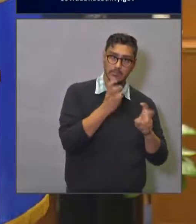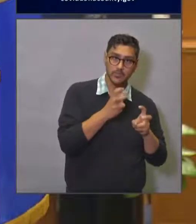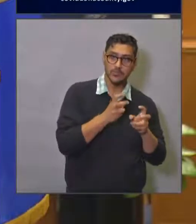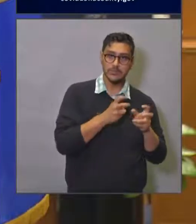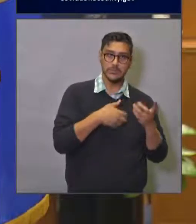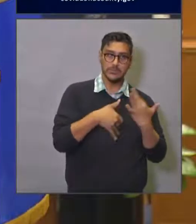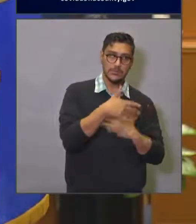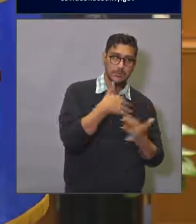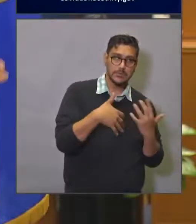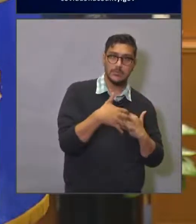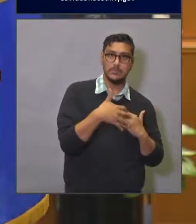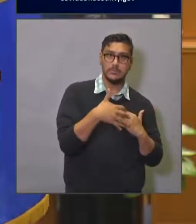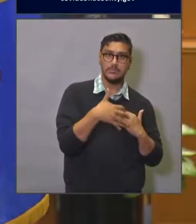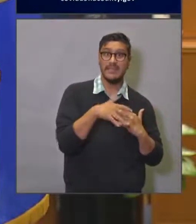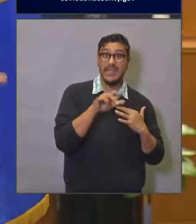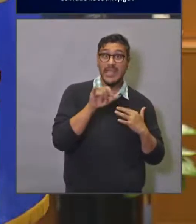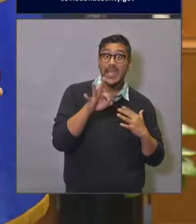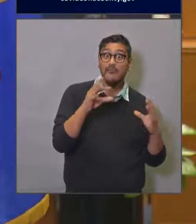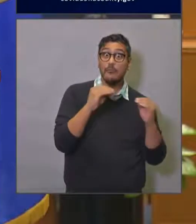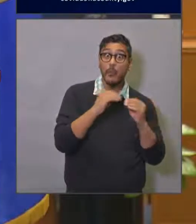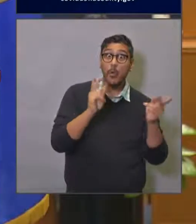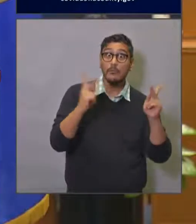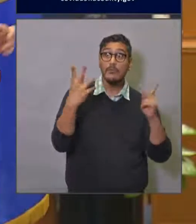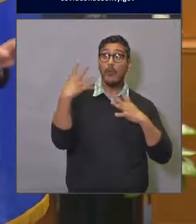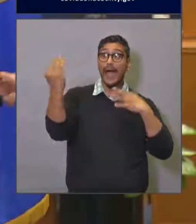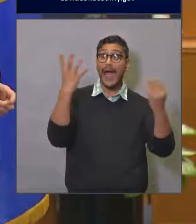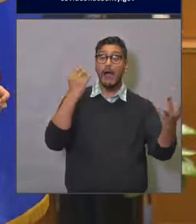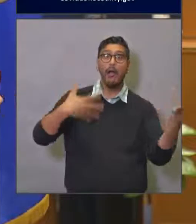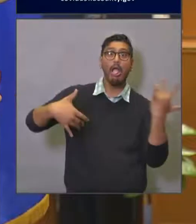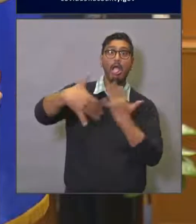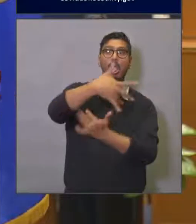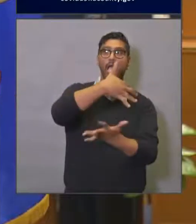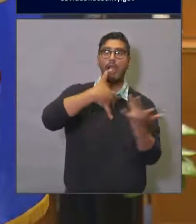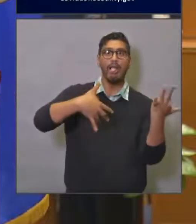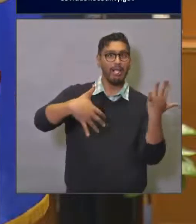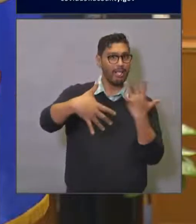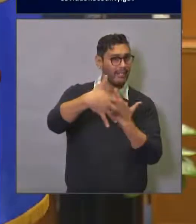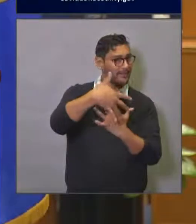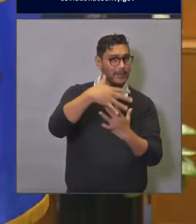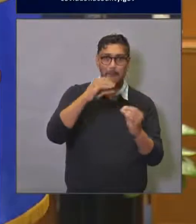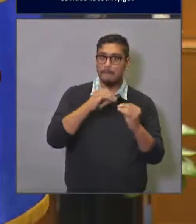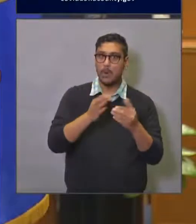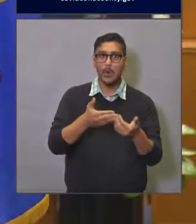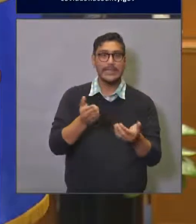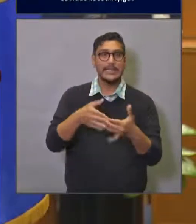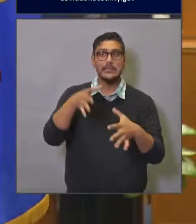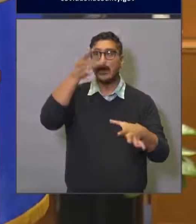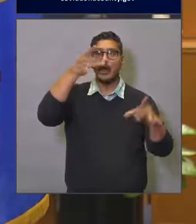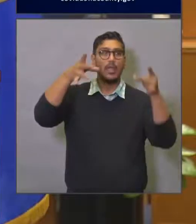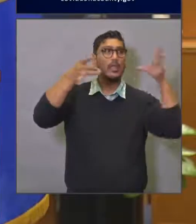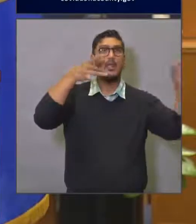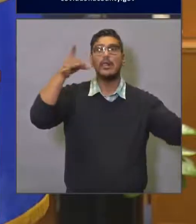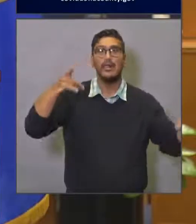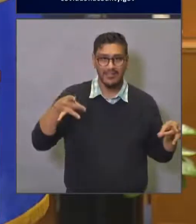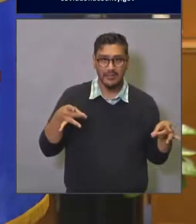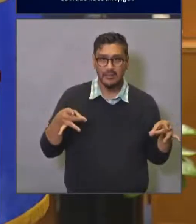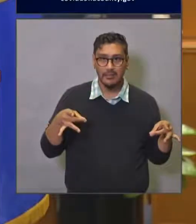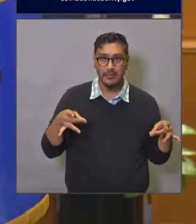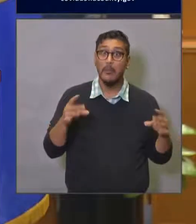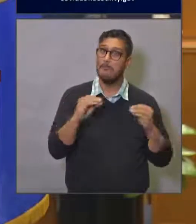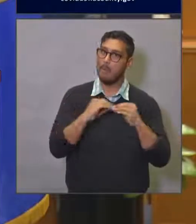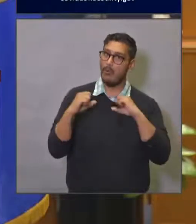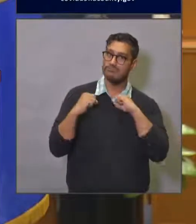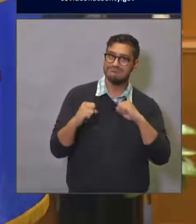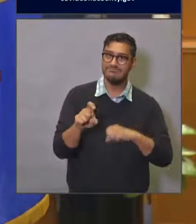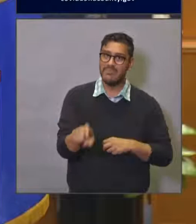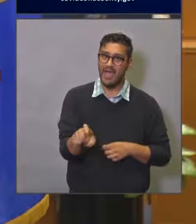other. And that means the more protections we have to take with every single one of those interactions. So I like to applaud us because you